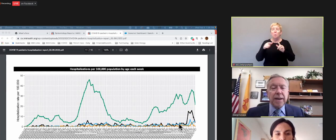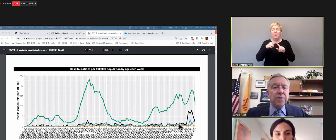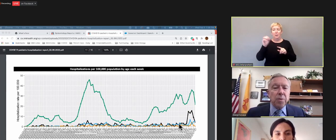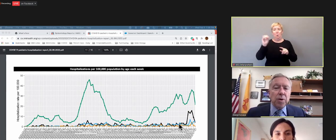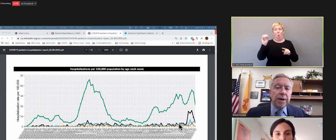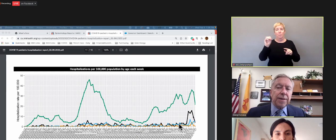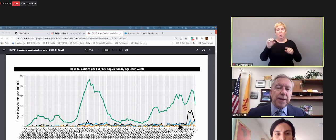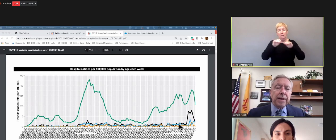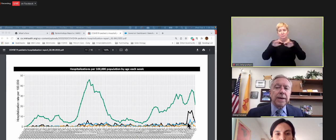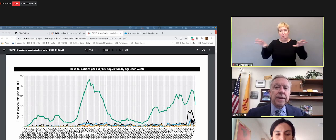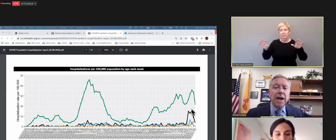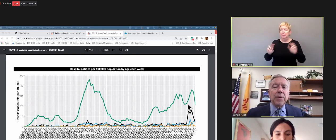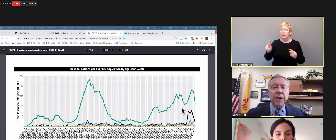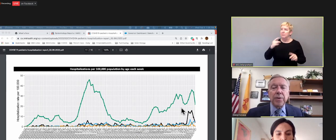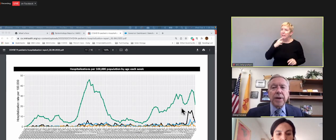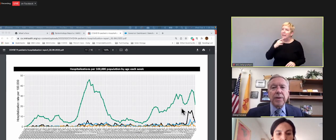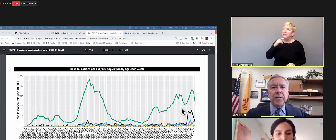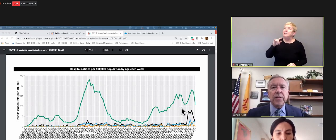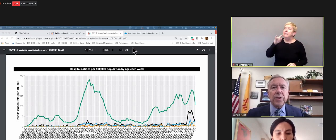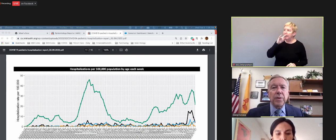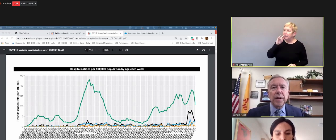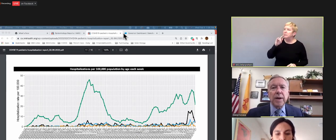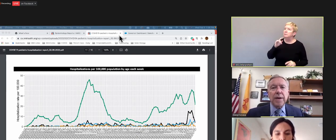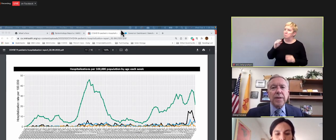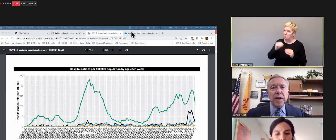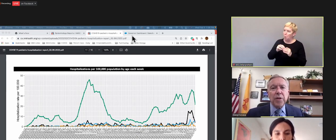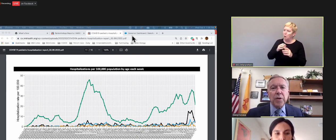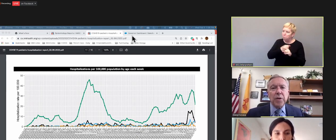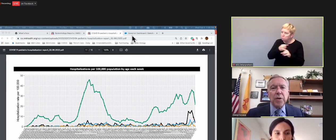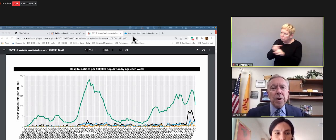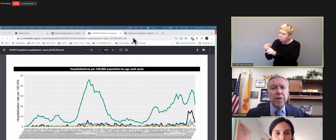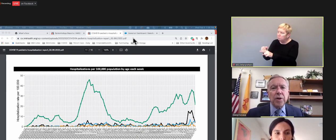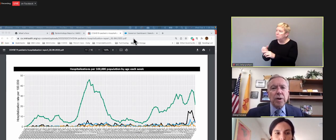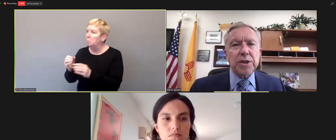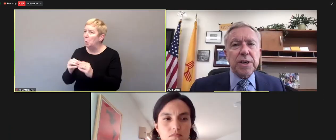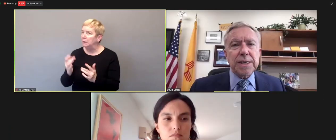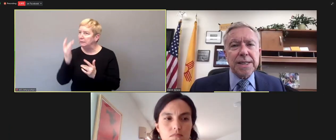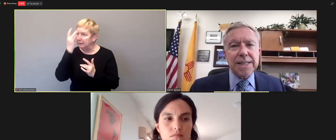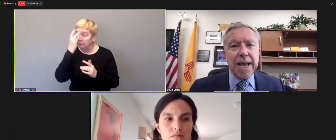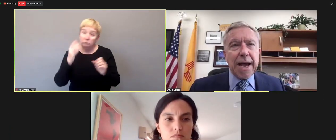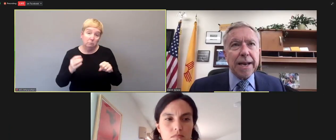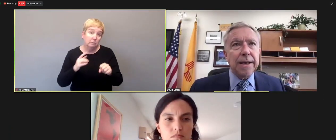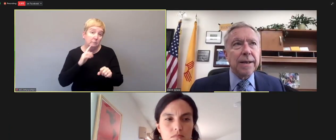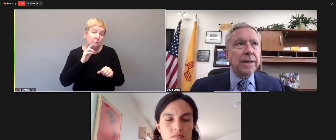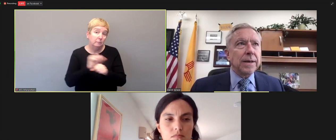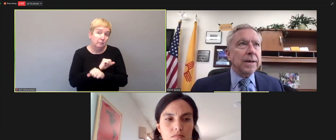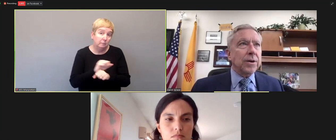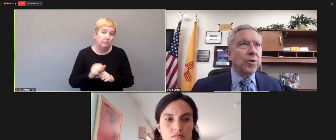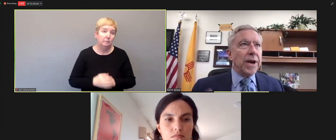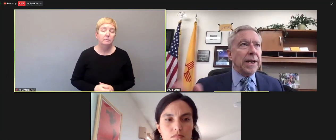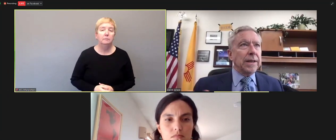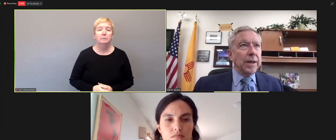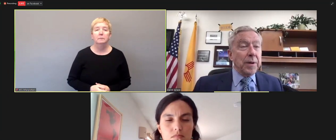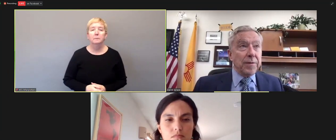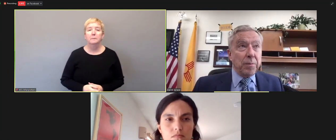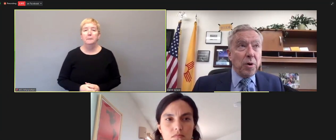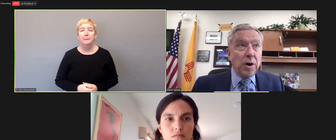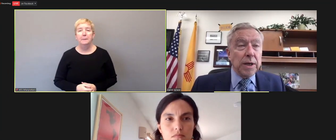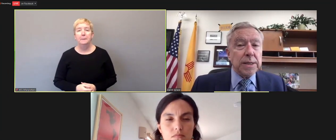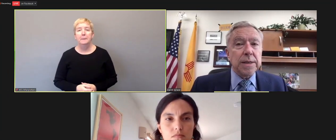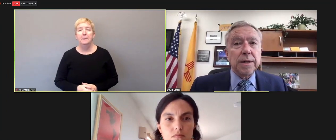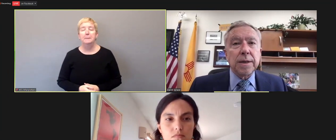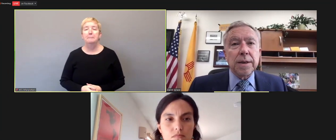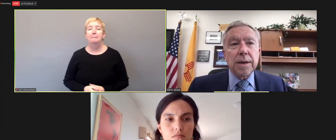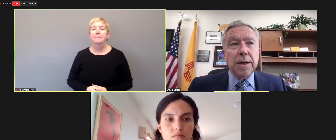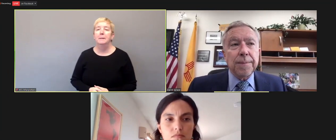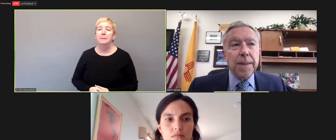affecting kids more. And I think now we know it is. And so I think the other part of your question is that creating a little bit of a